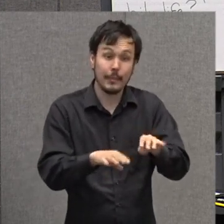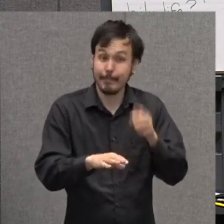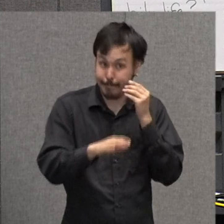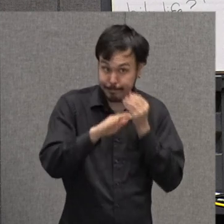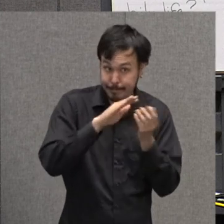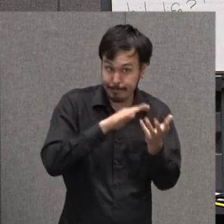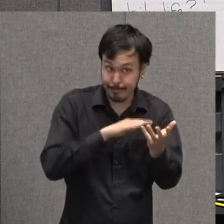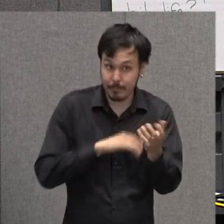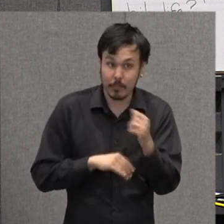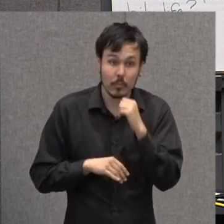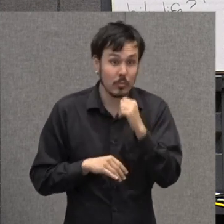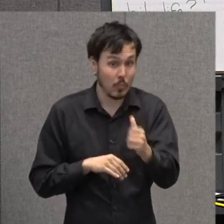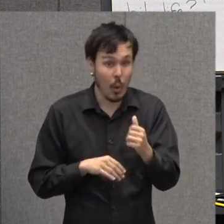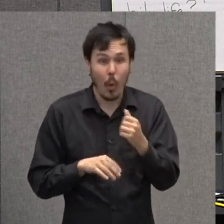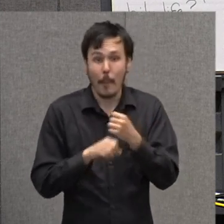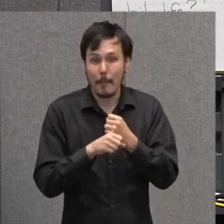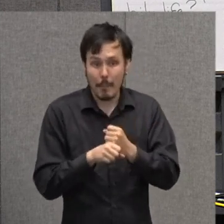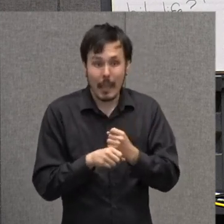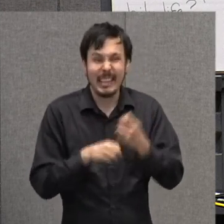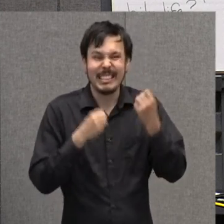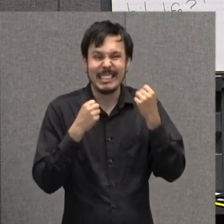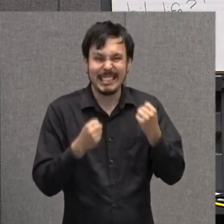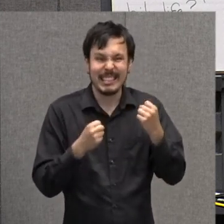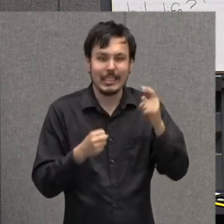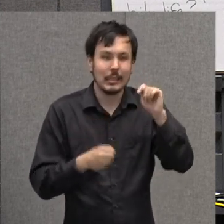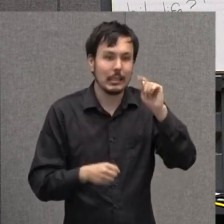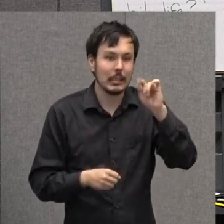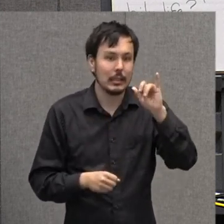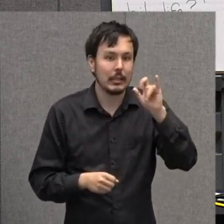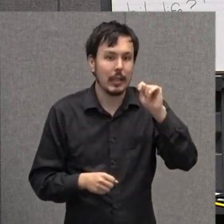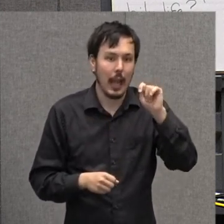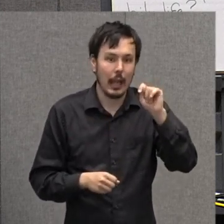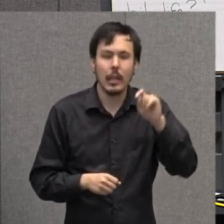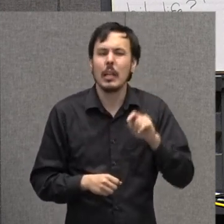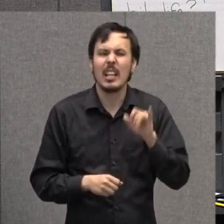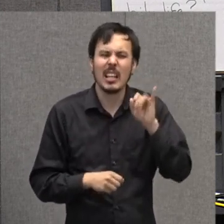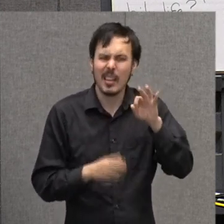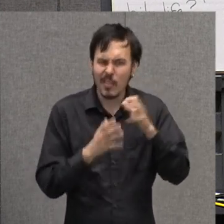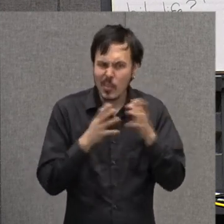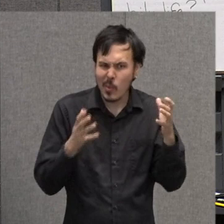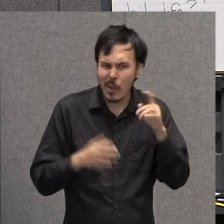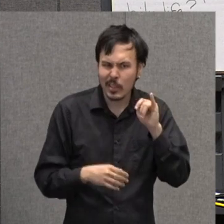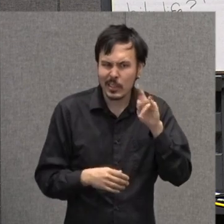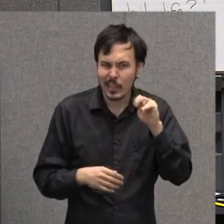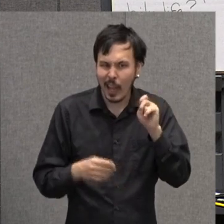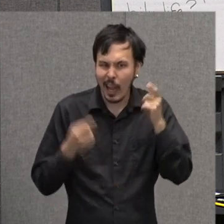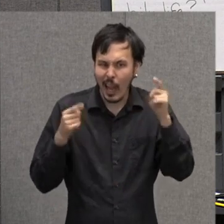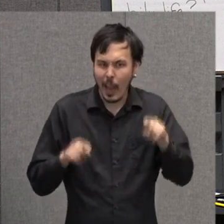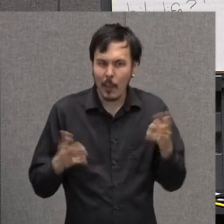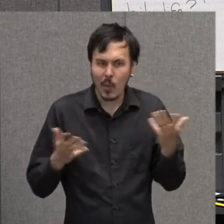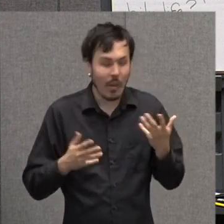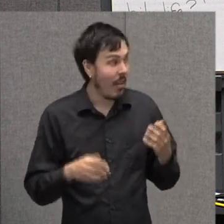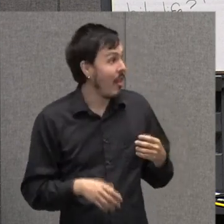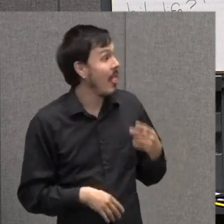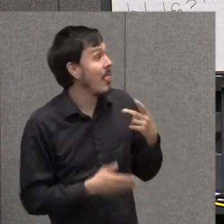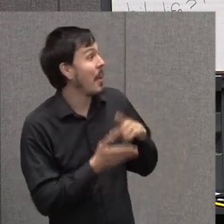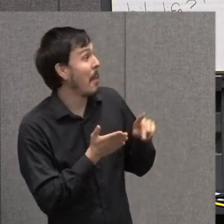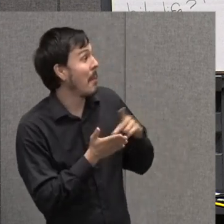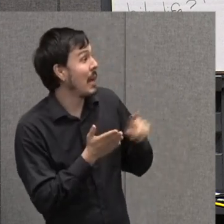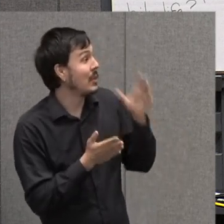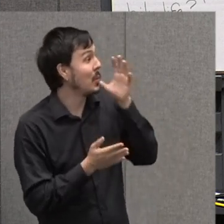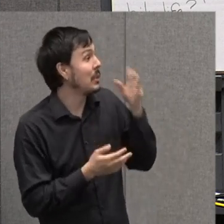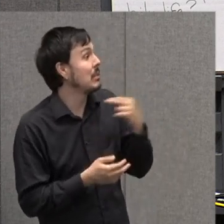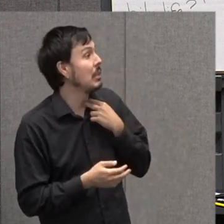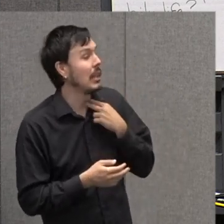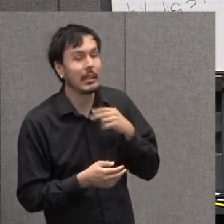not to roll the tube too tight. What do you think will happen if the tube's too tight? My pencil will get stuck. Right. And you don't want your pencil to get stuck